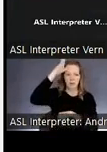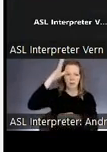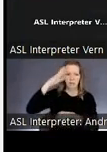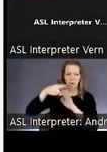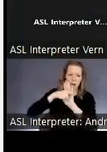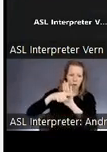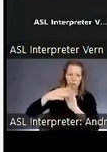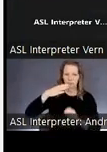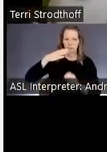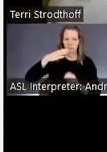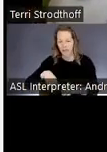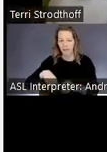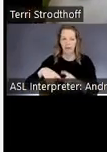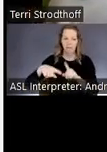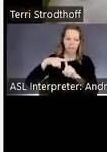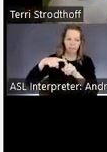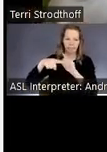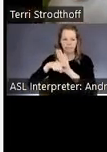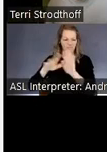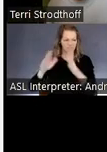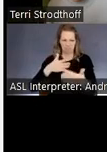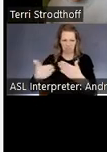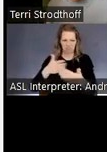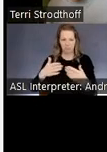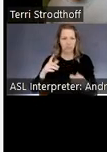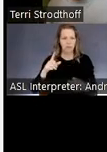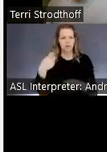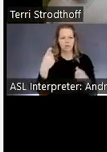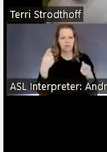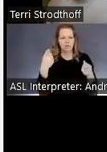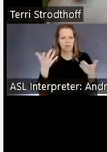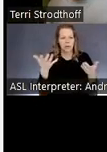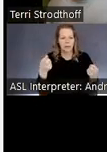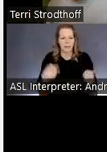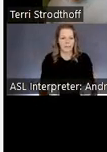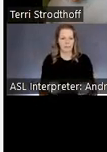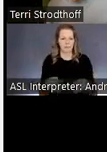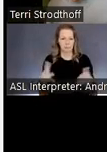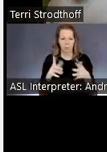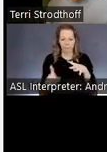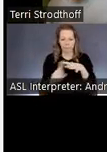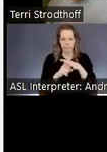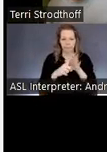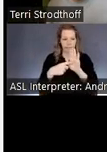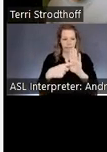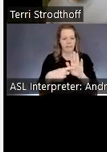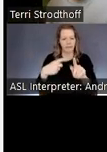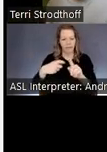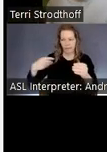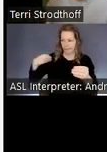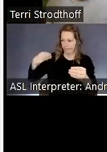families. These are just what is manifest, what manifests from unresolved pain that gets carried